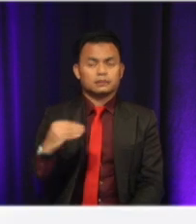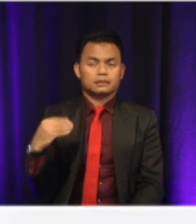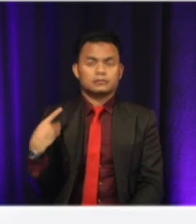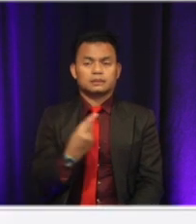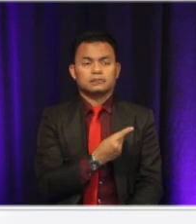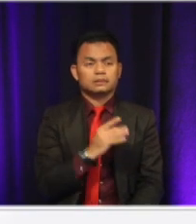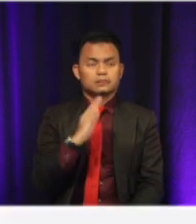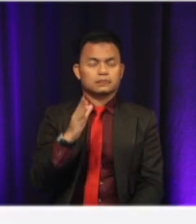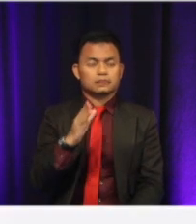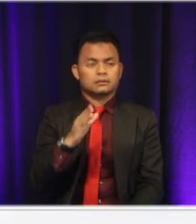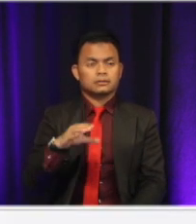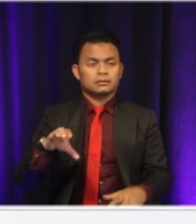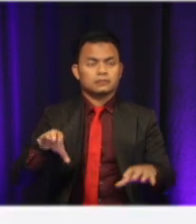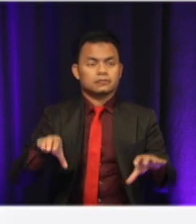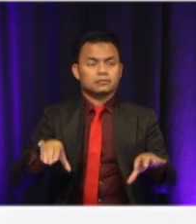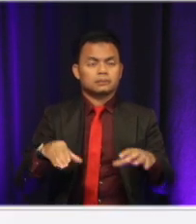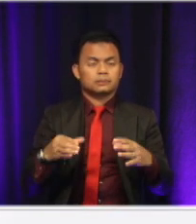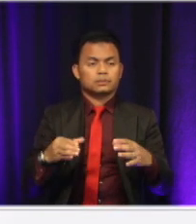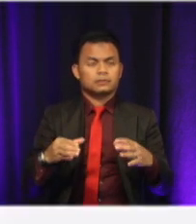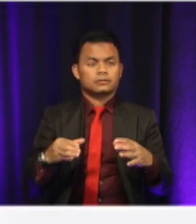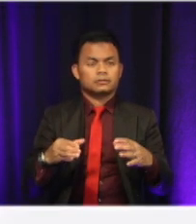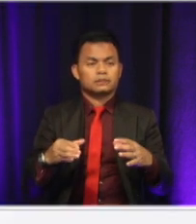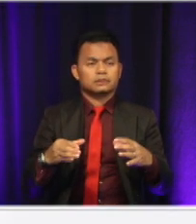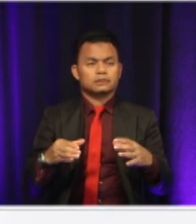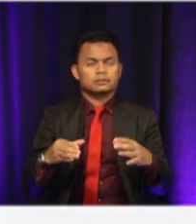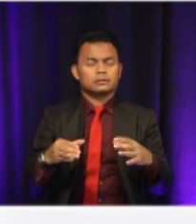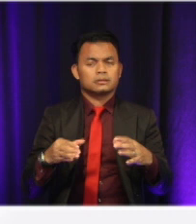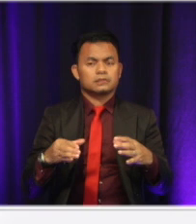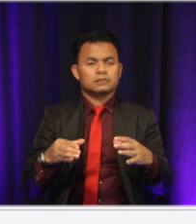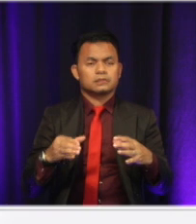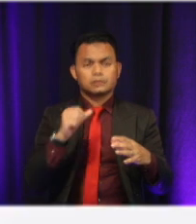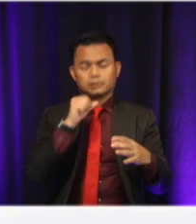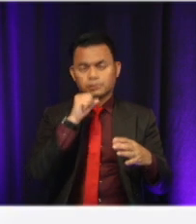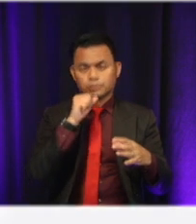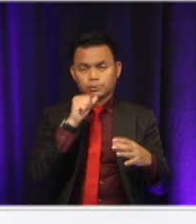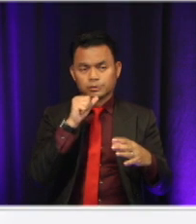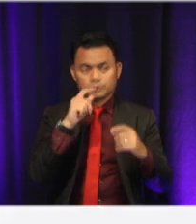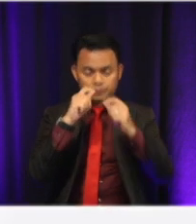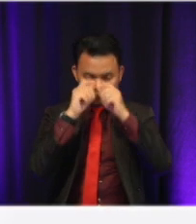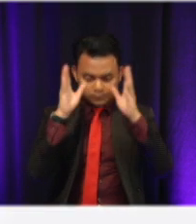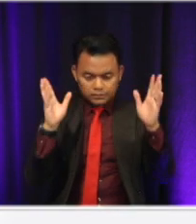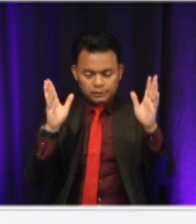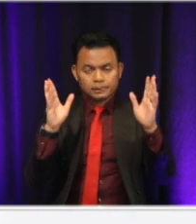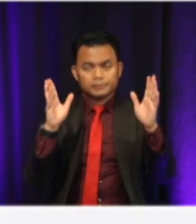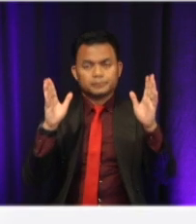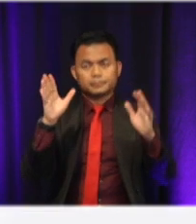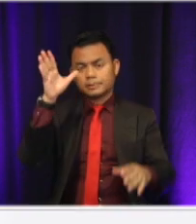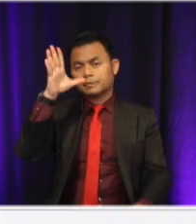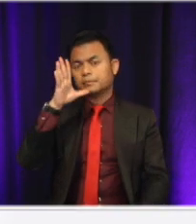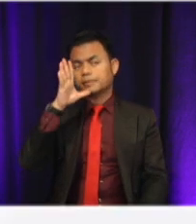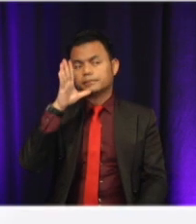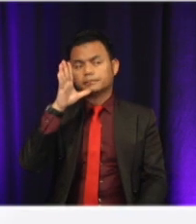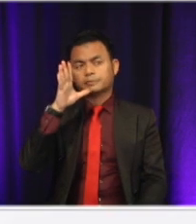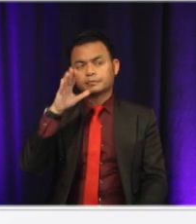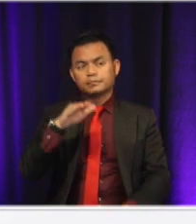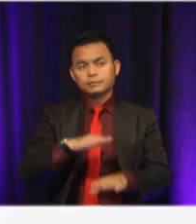there content 2. Aisha, unfortunately, is oblivious to her mother's annoyance. She doesn't